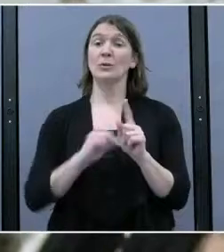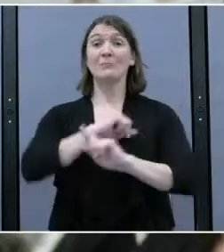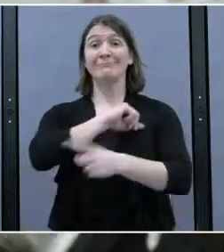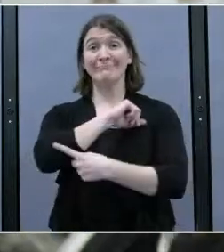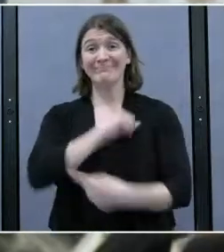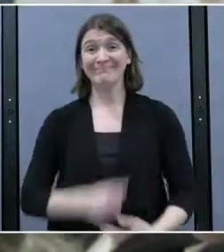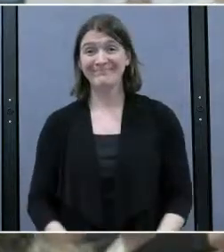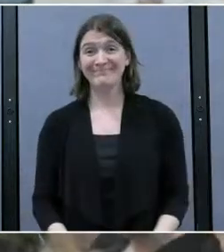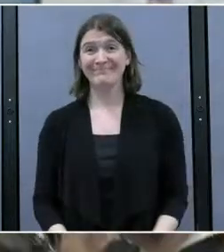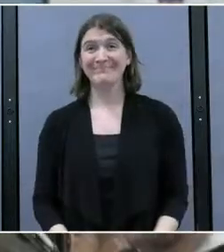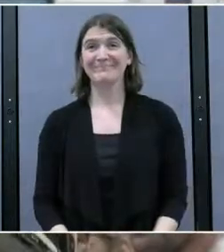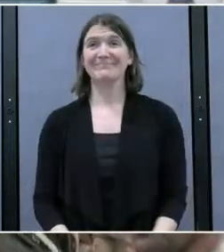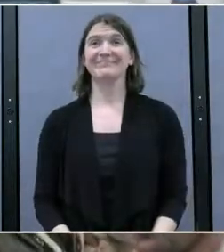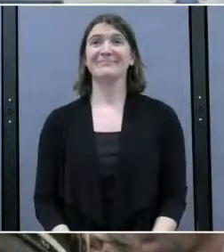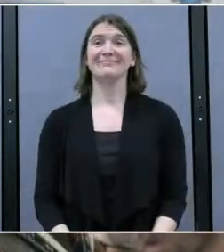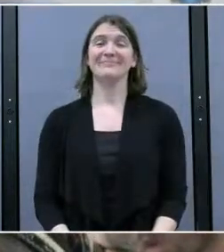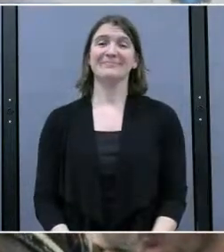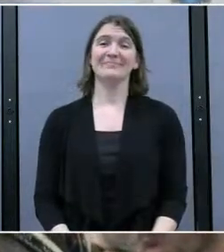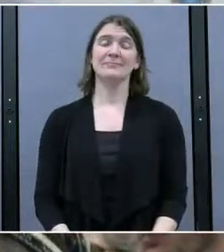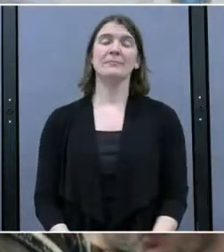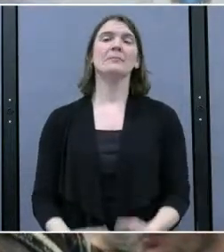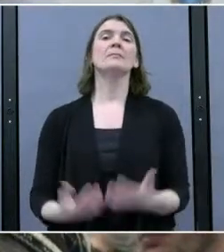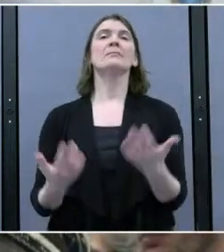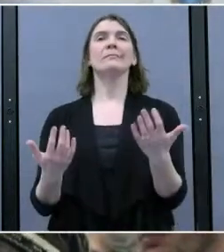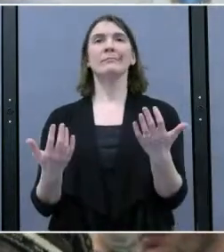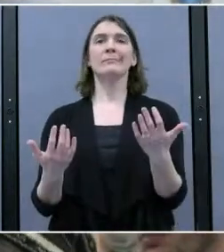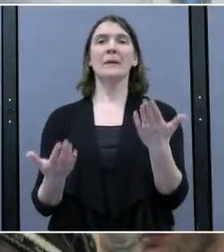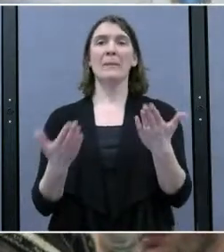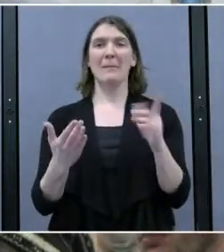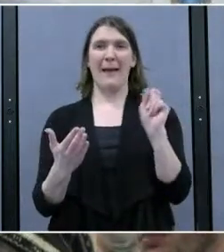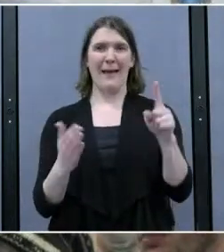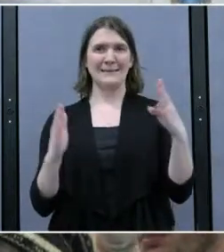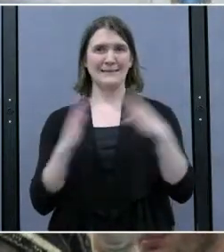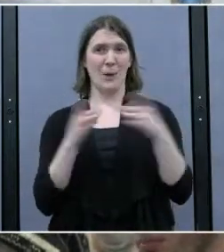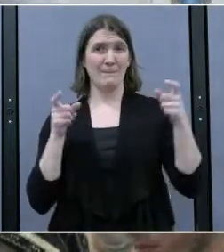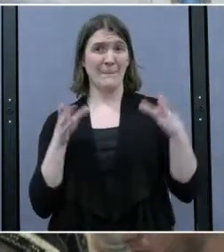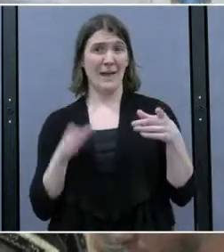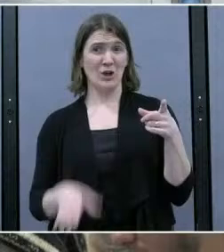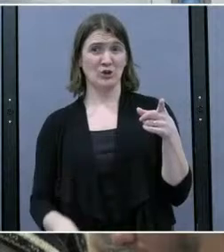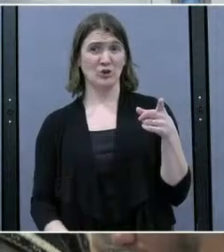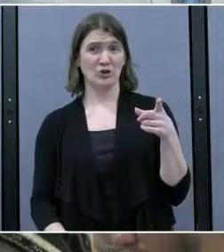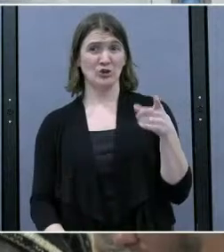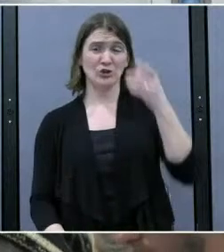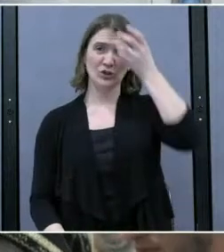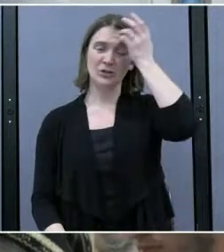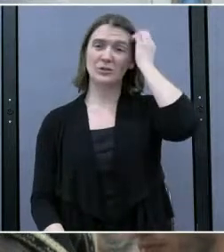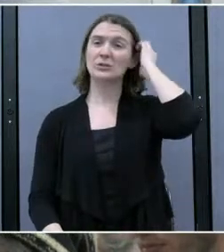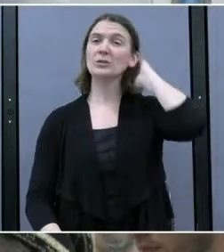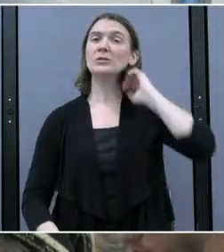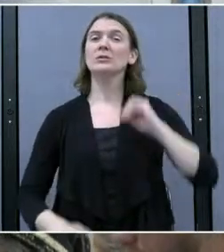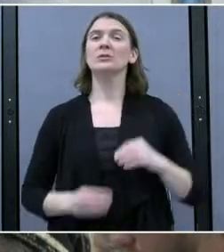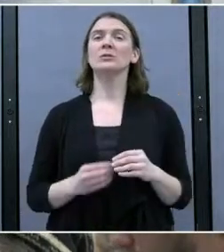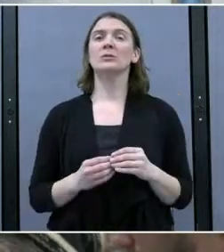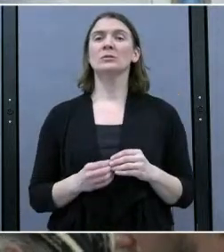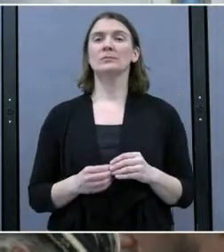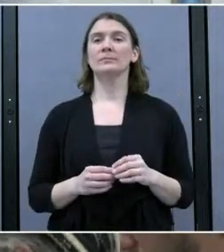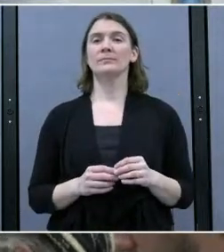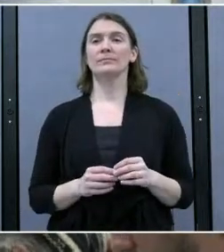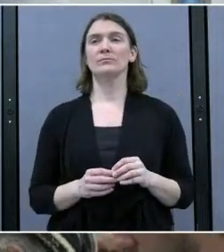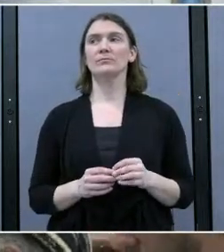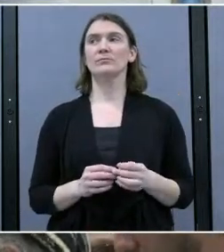waste. So I think this is probably a question for the town manager's office. I